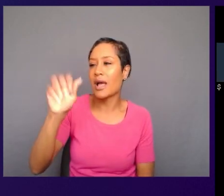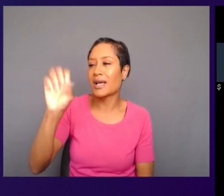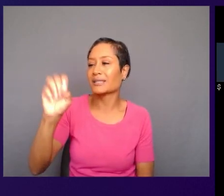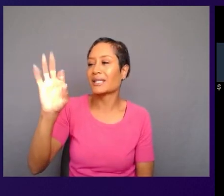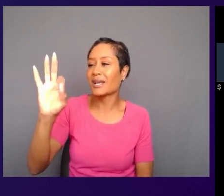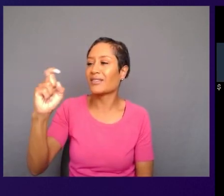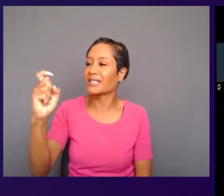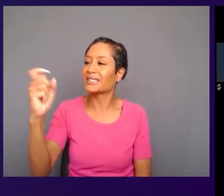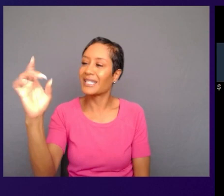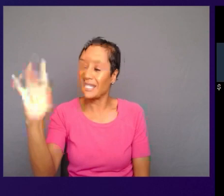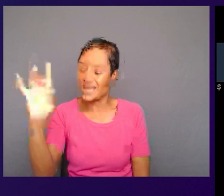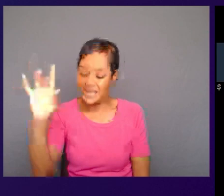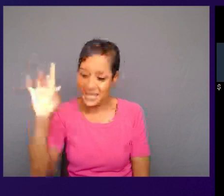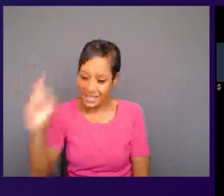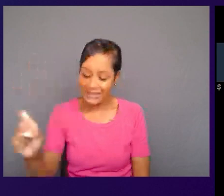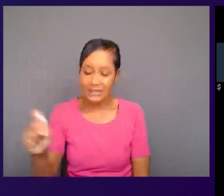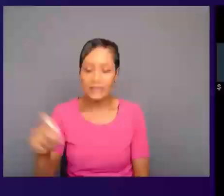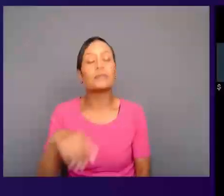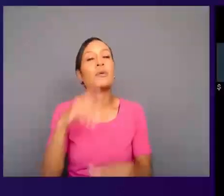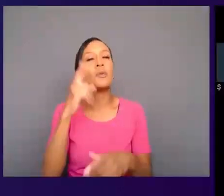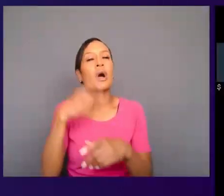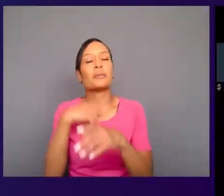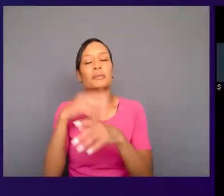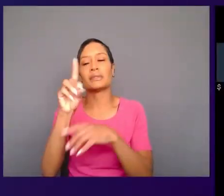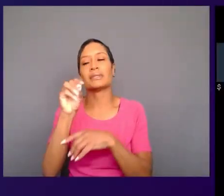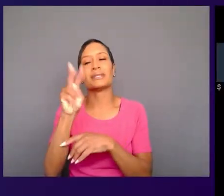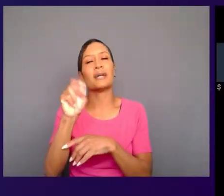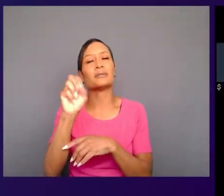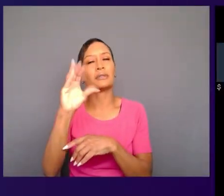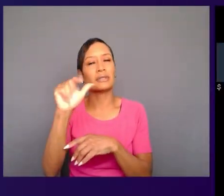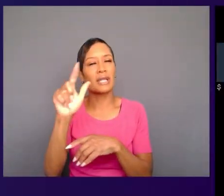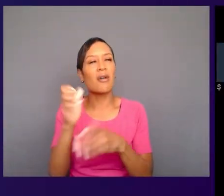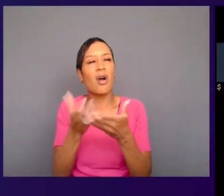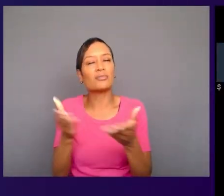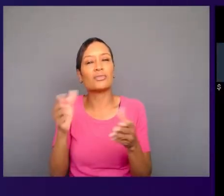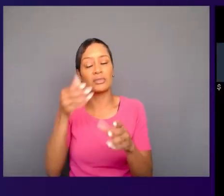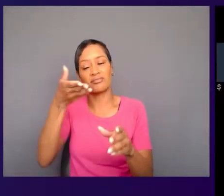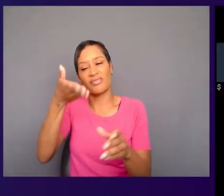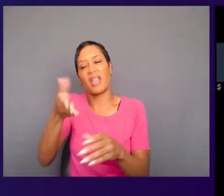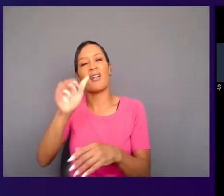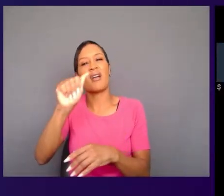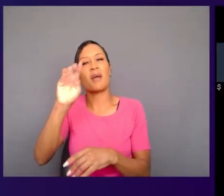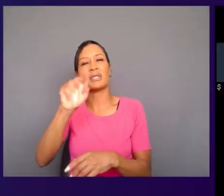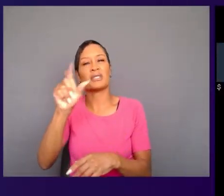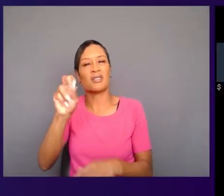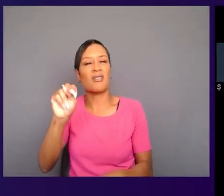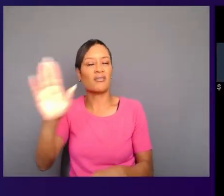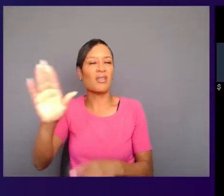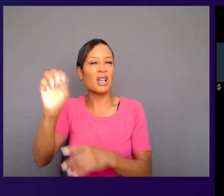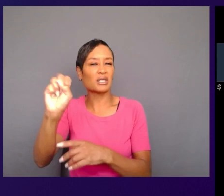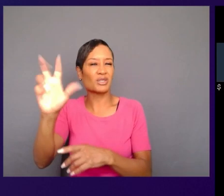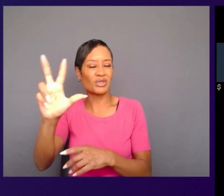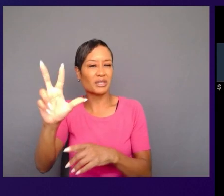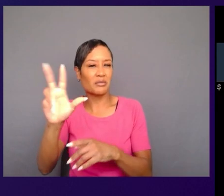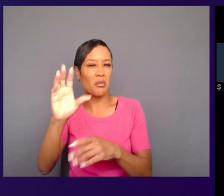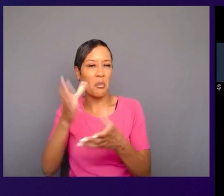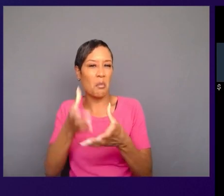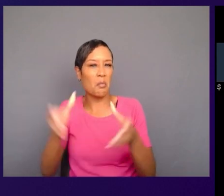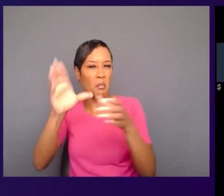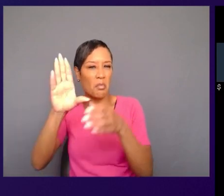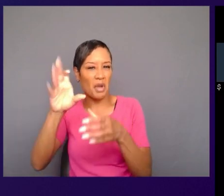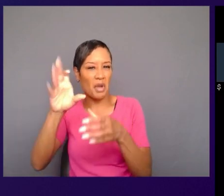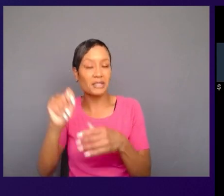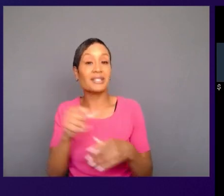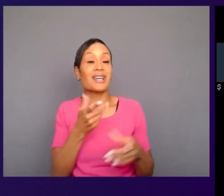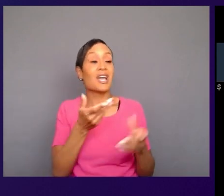existing object that I have in Amazon S3 bucket. This is basically a recording of one of our reInvent sessions, and